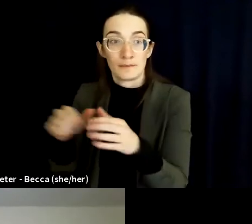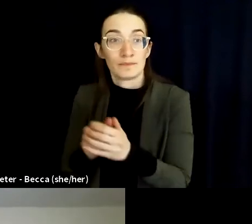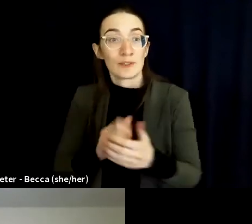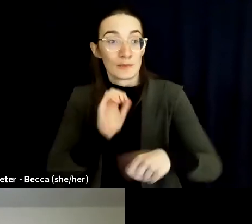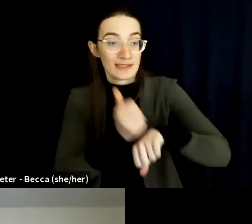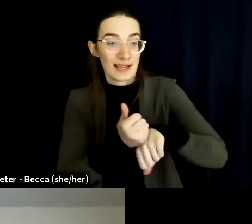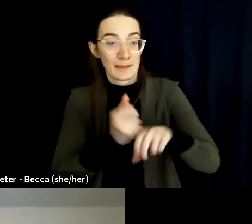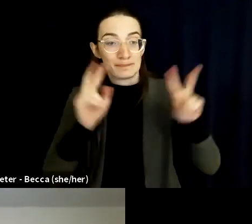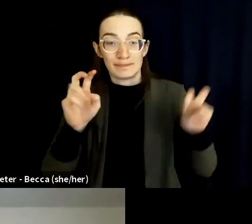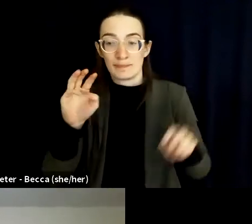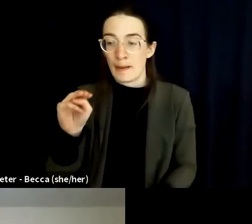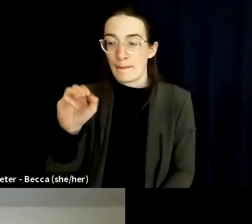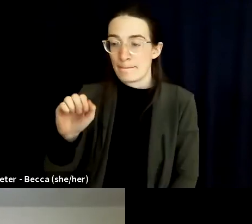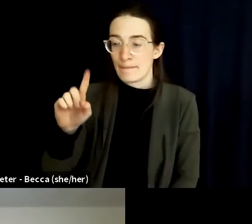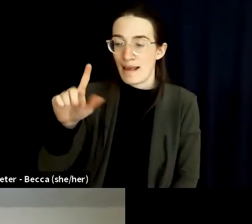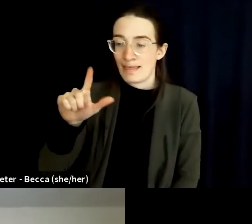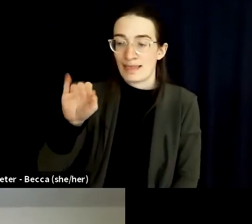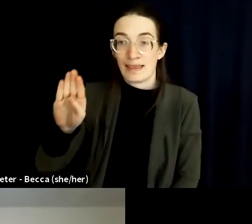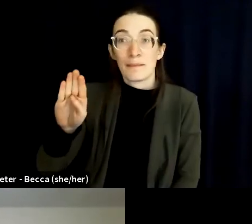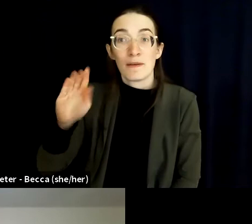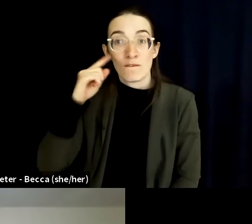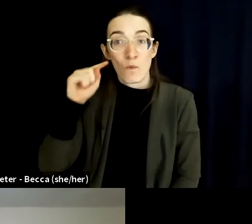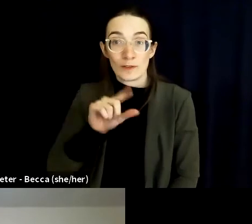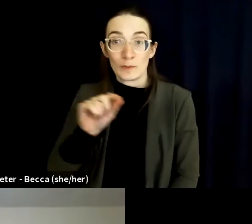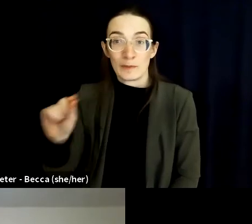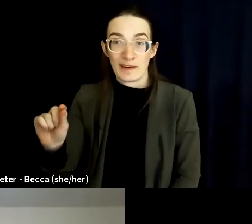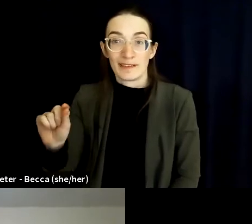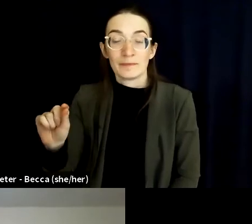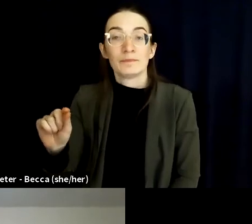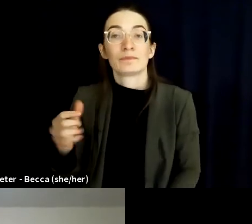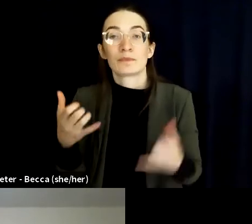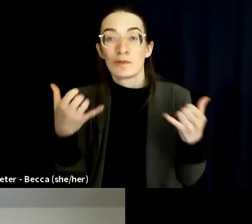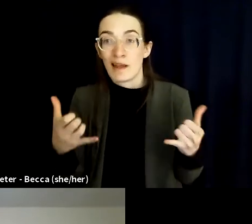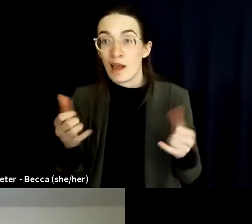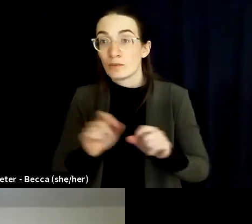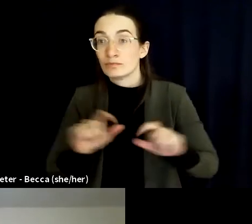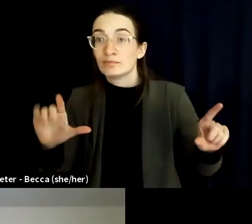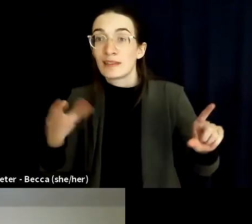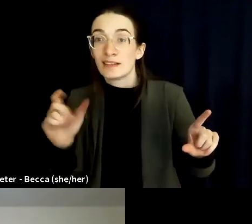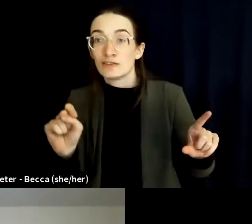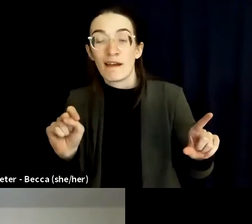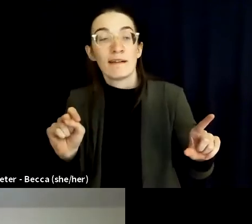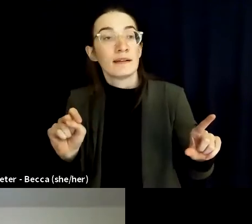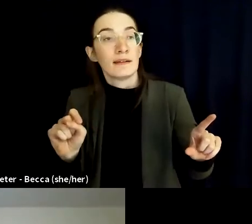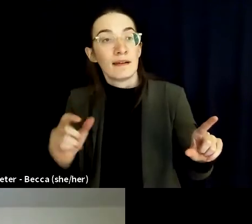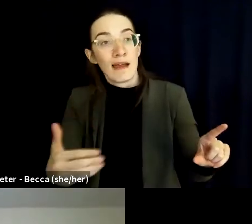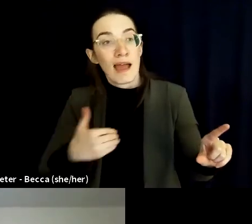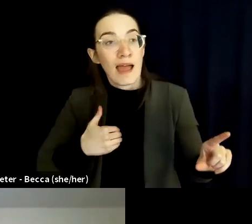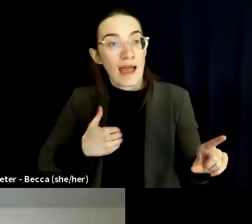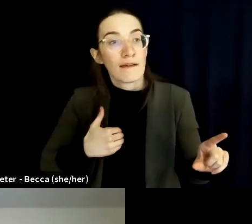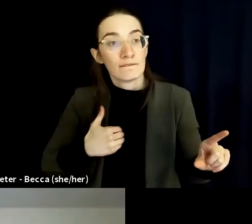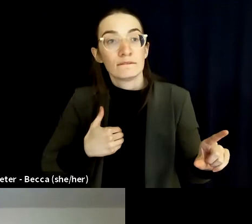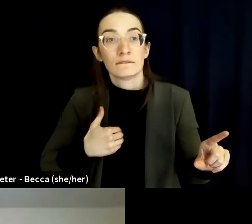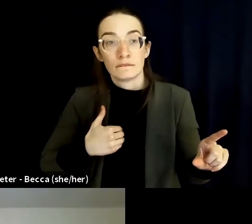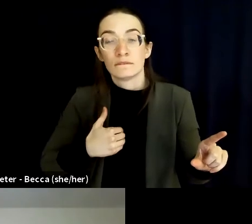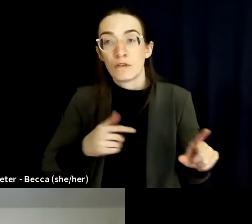for 2020. And so I'm going to send in the chat. This is a Word document. So when you click on the link,